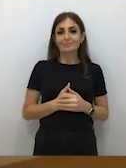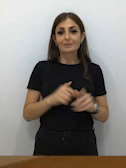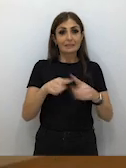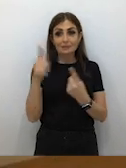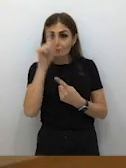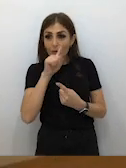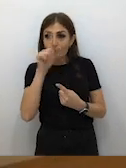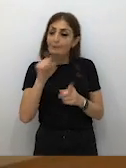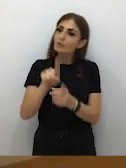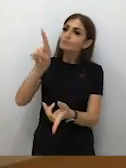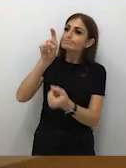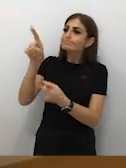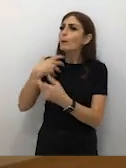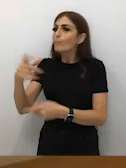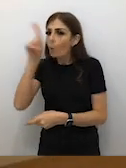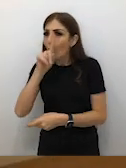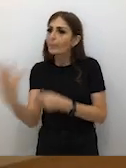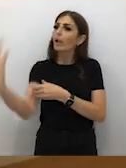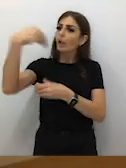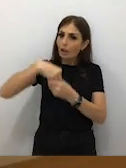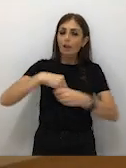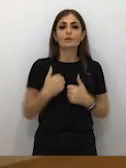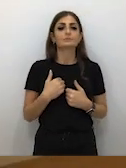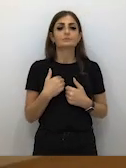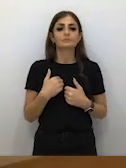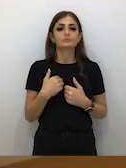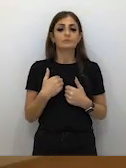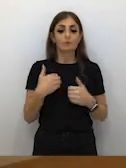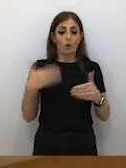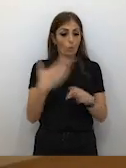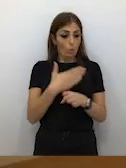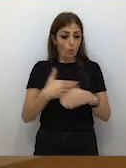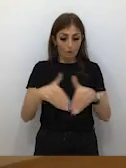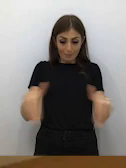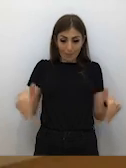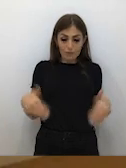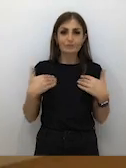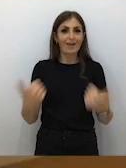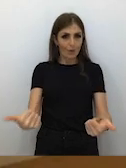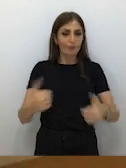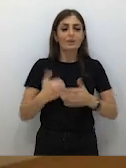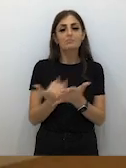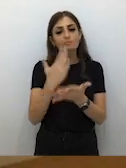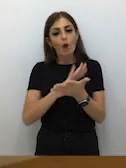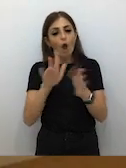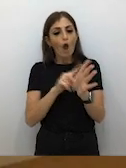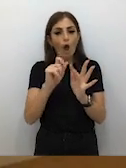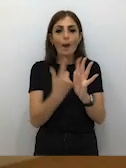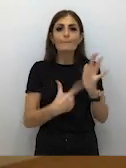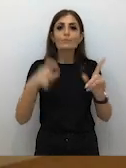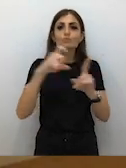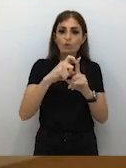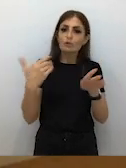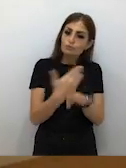who isn't in the room and calling people in, maintaining healthy work boundaries, creating